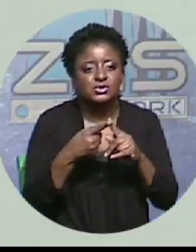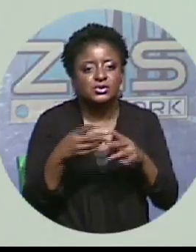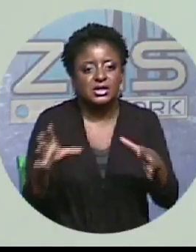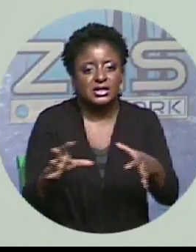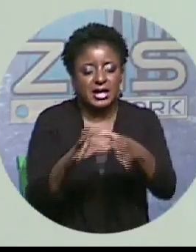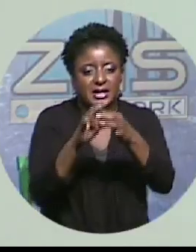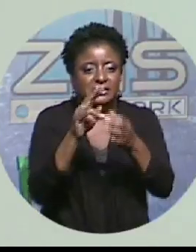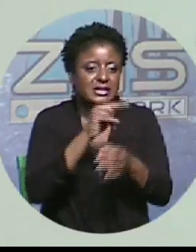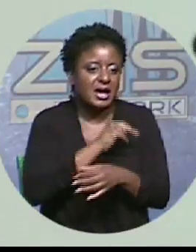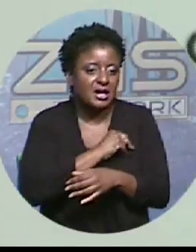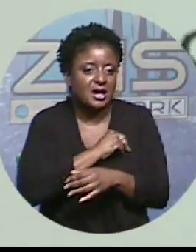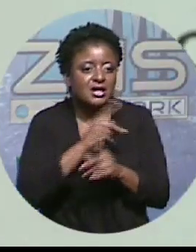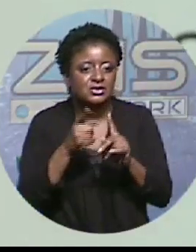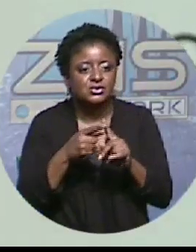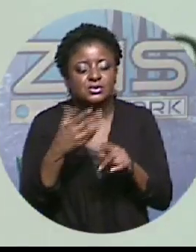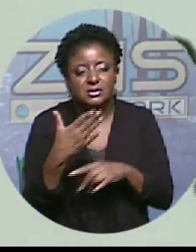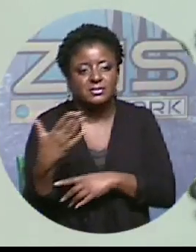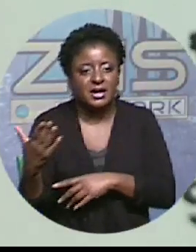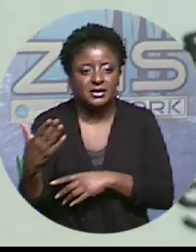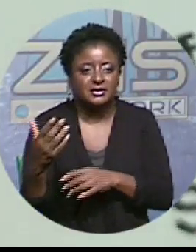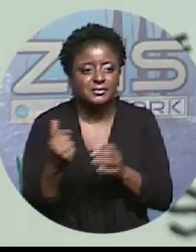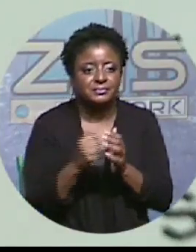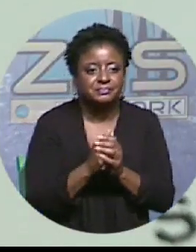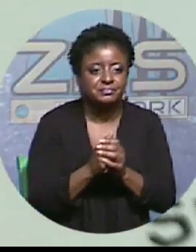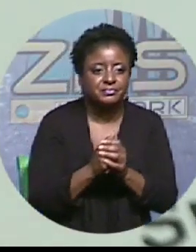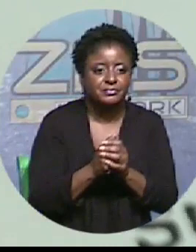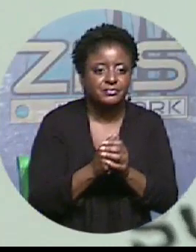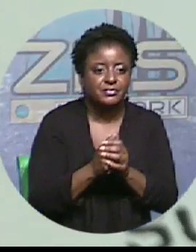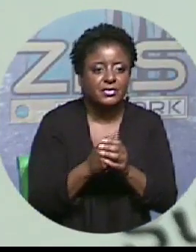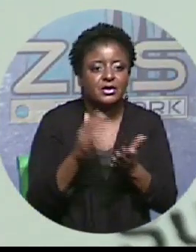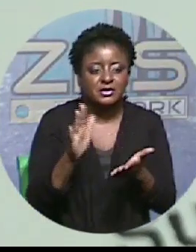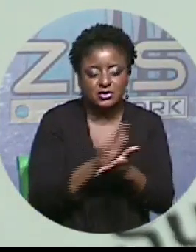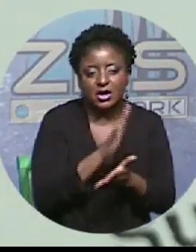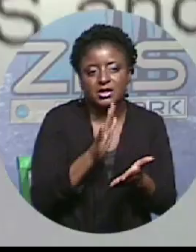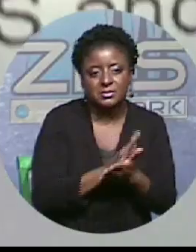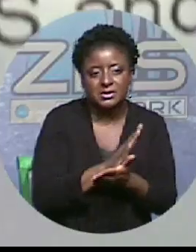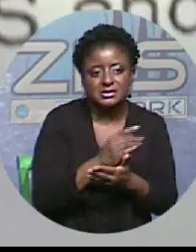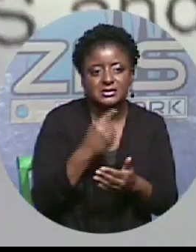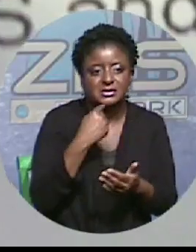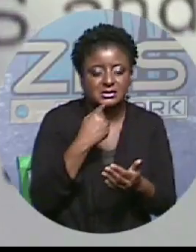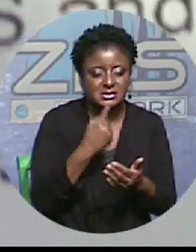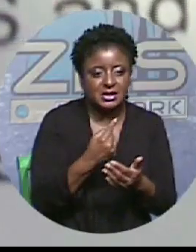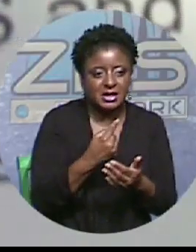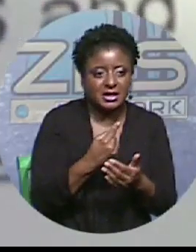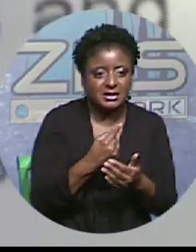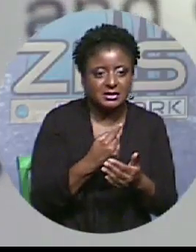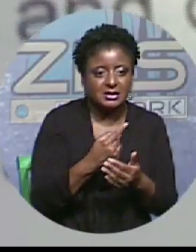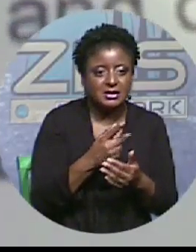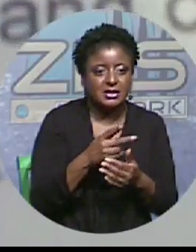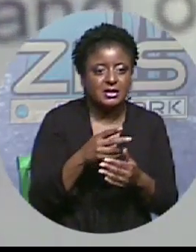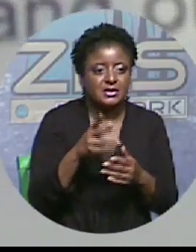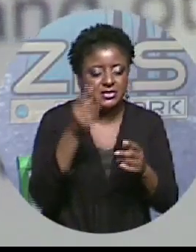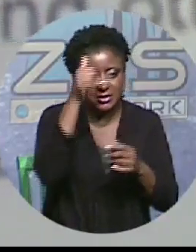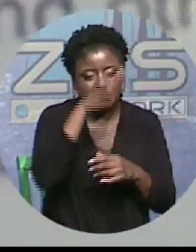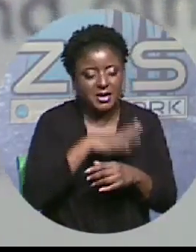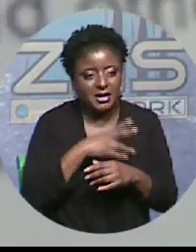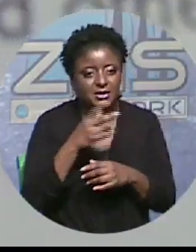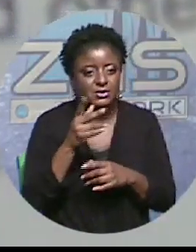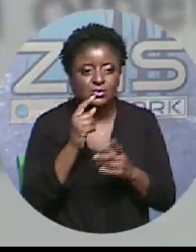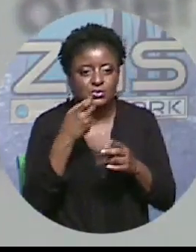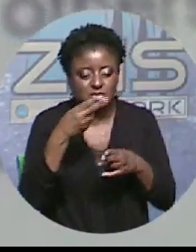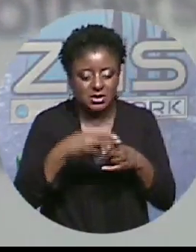DiPaolo's affidavits are notes from the Burton Copeland law firm stating that DeVilma and Bullard, referred to as the twins, were playing both